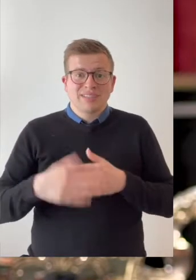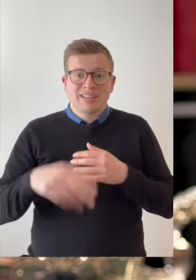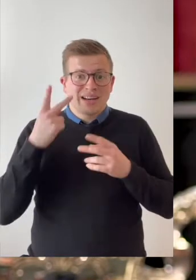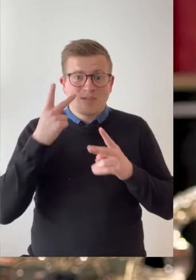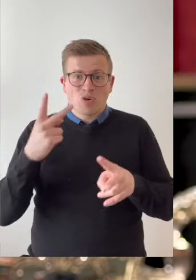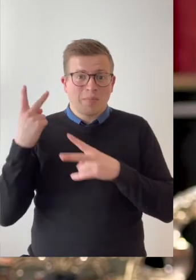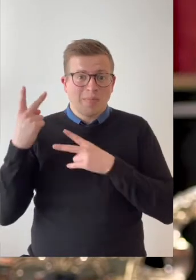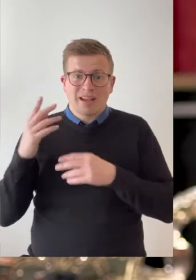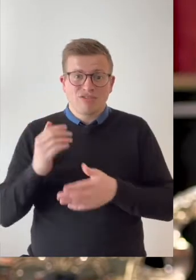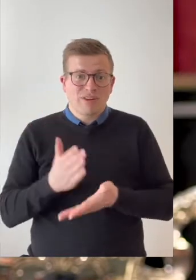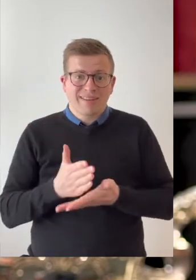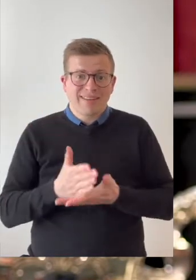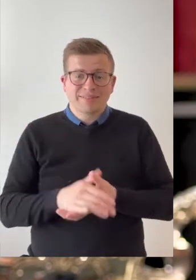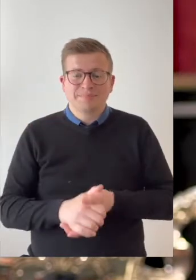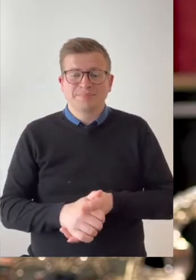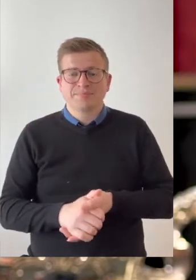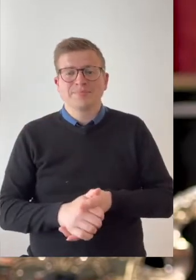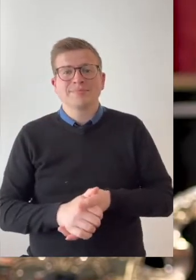I've never looked back, really,